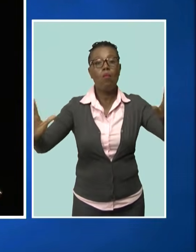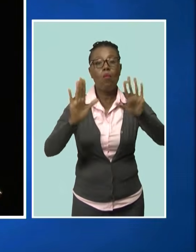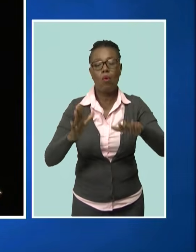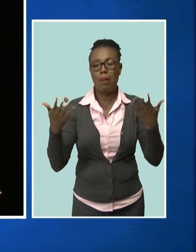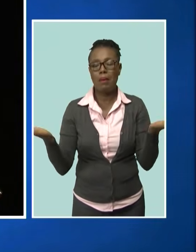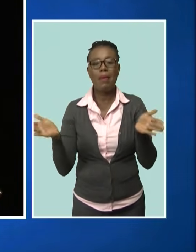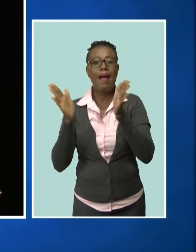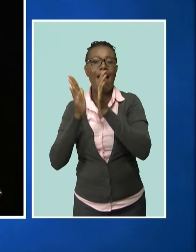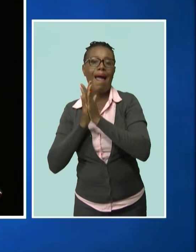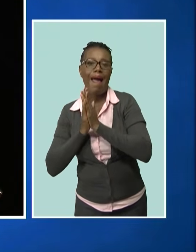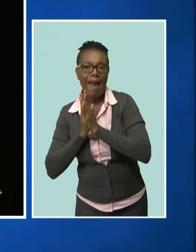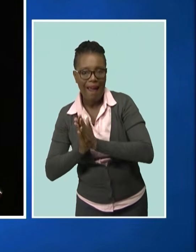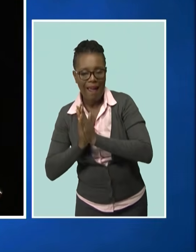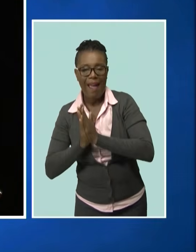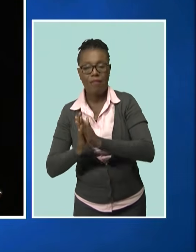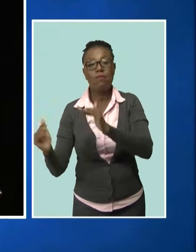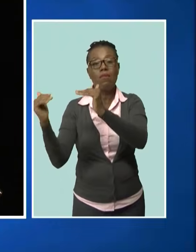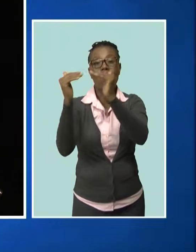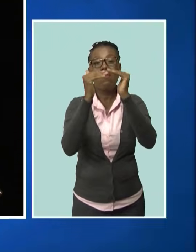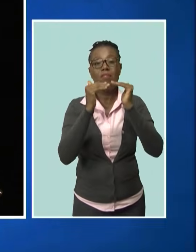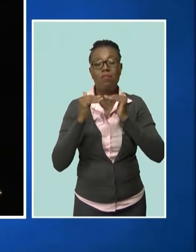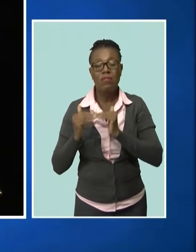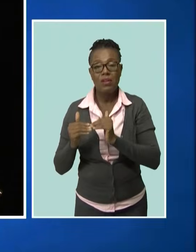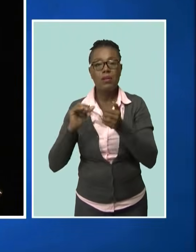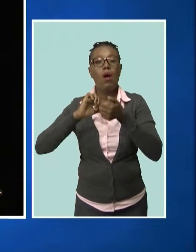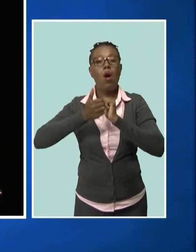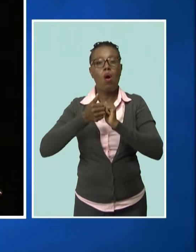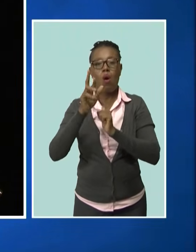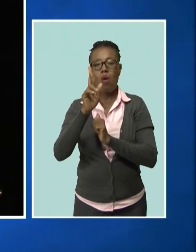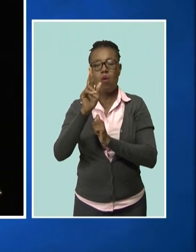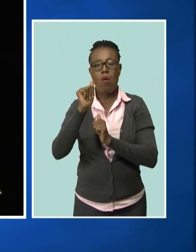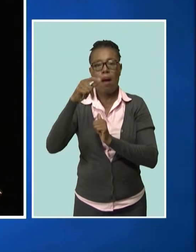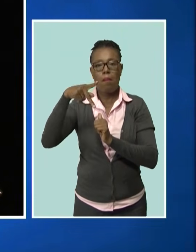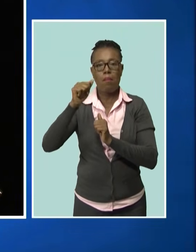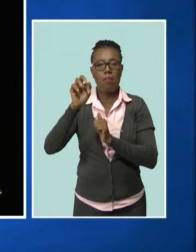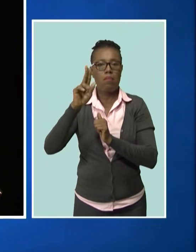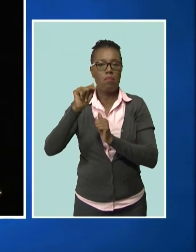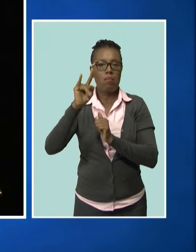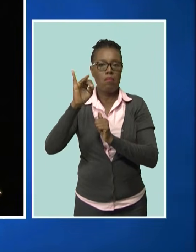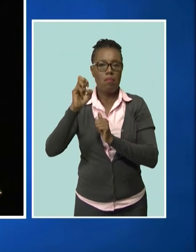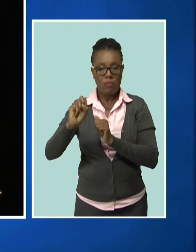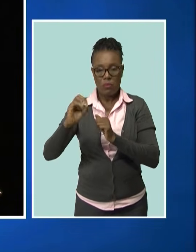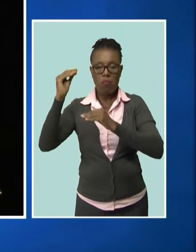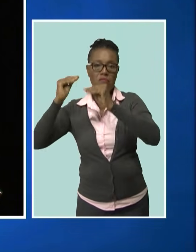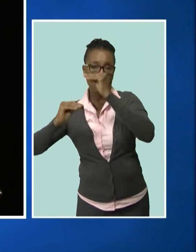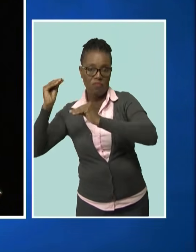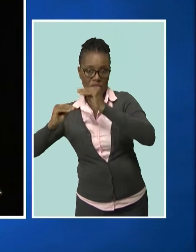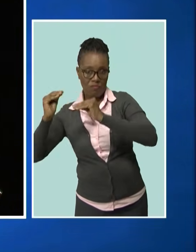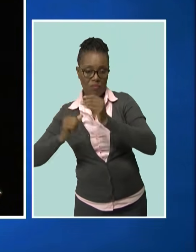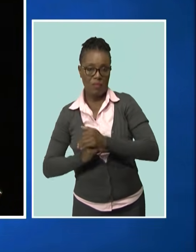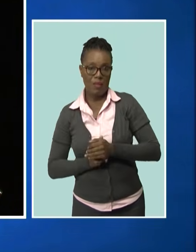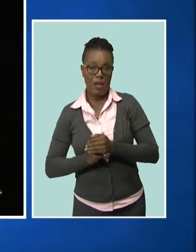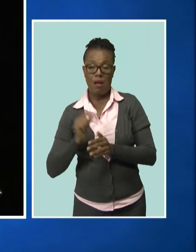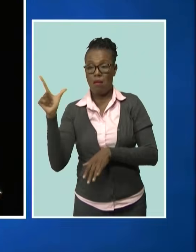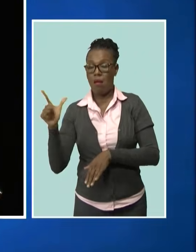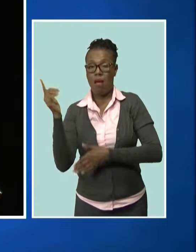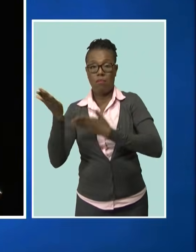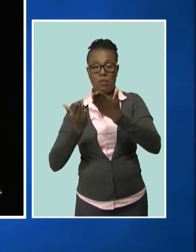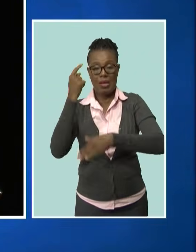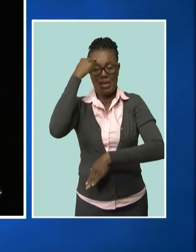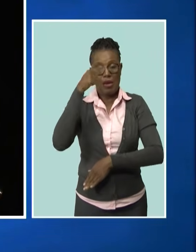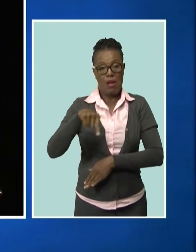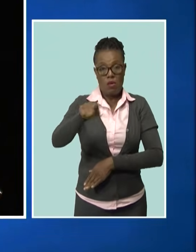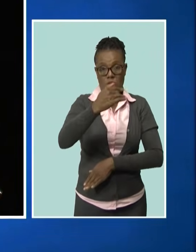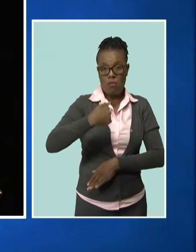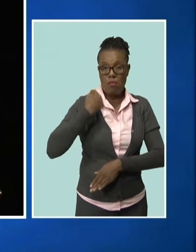through reparations. At the National Library Service, we believe it is important for young people like you to explore this